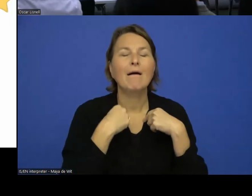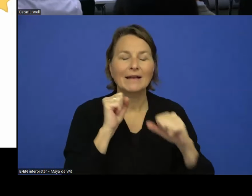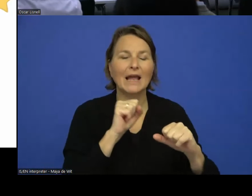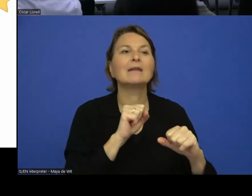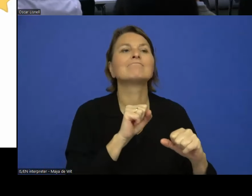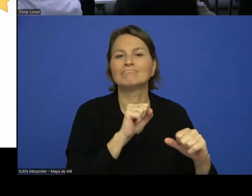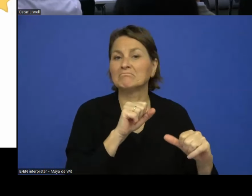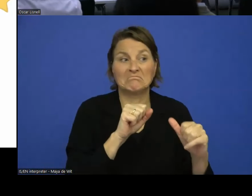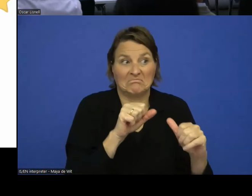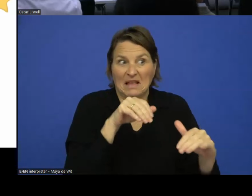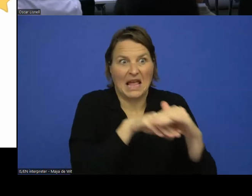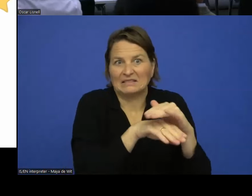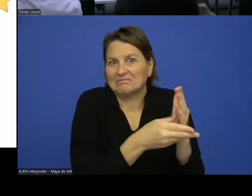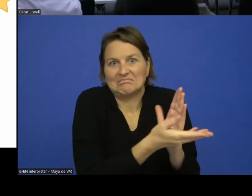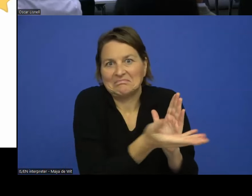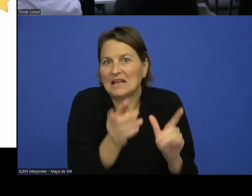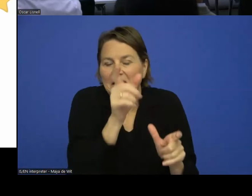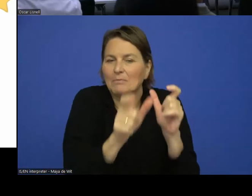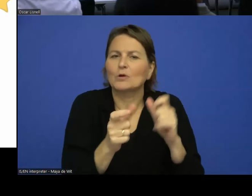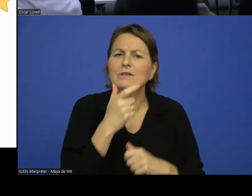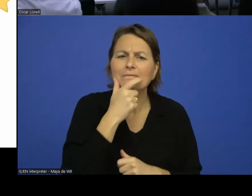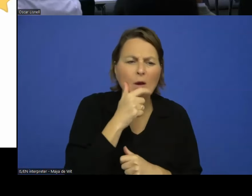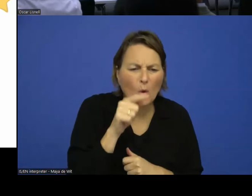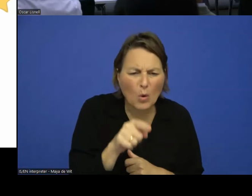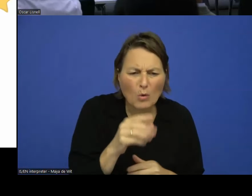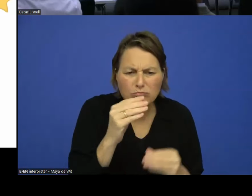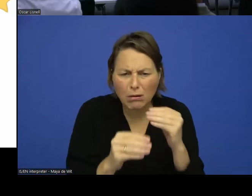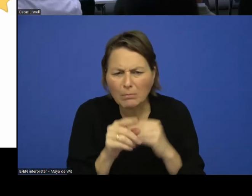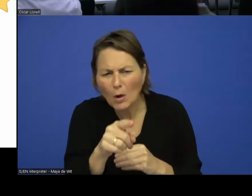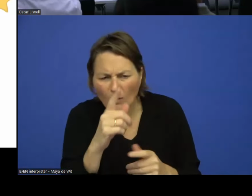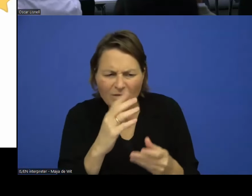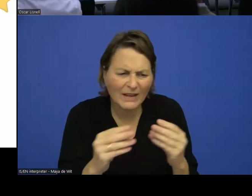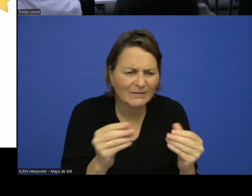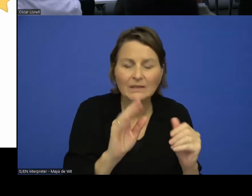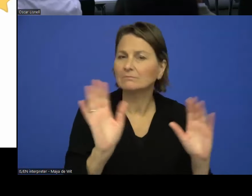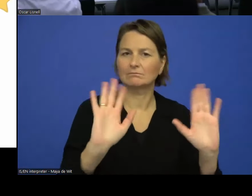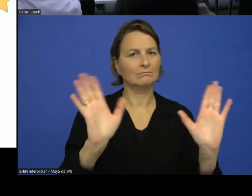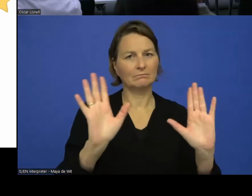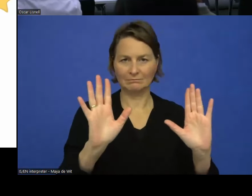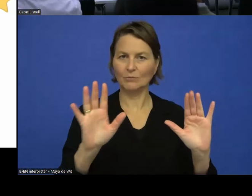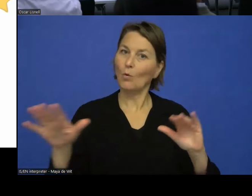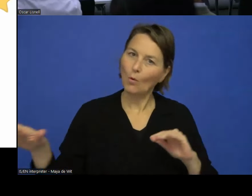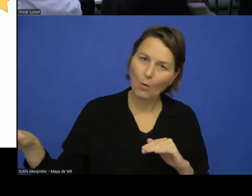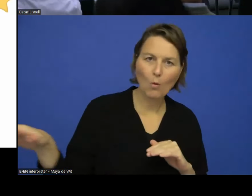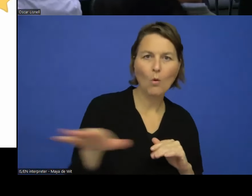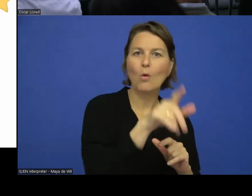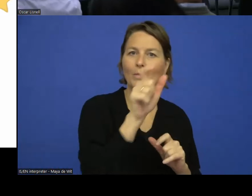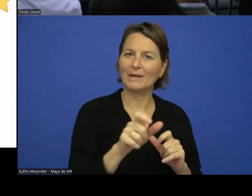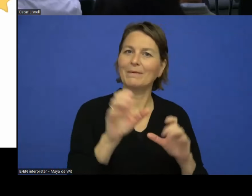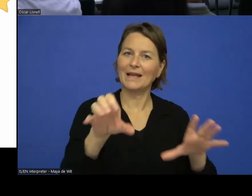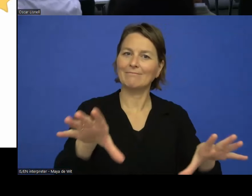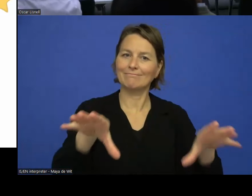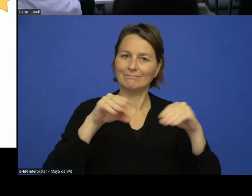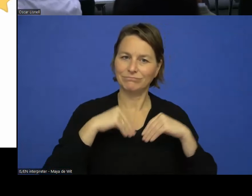anyone, rather than saying we fixed this problem for you and this group. We are doing it so that anyone